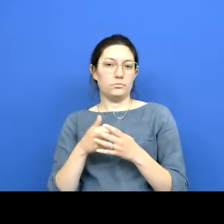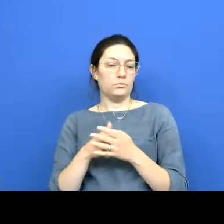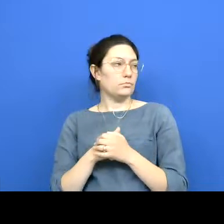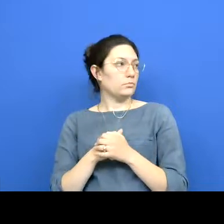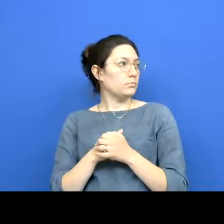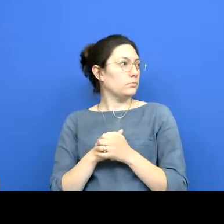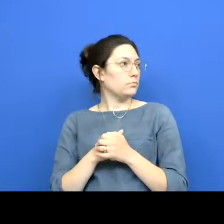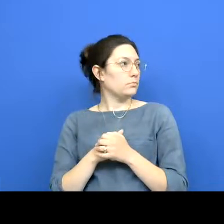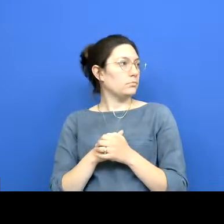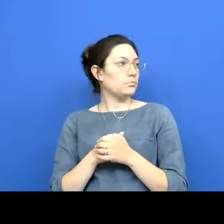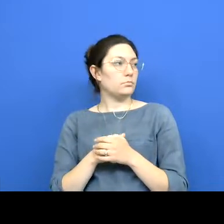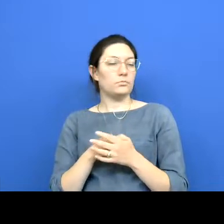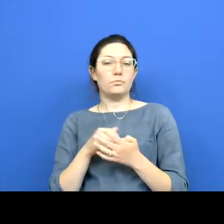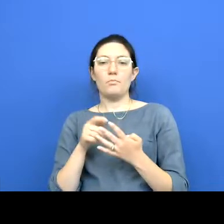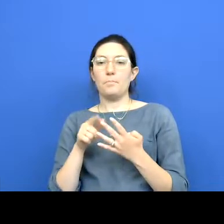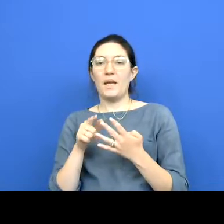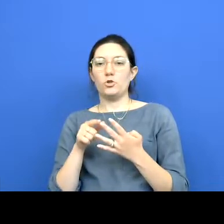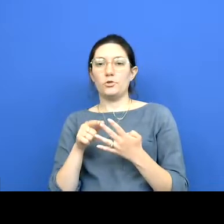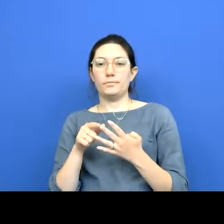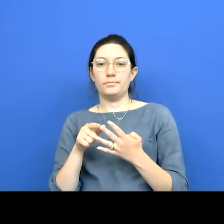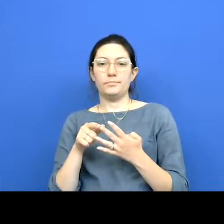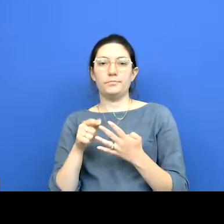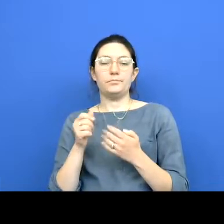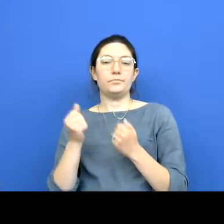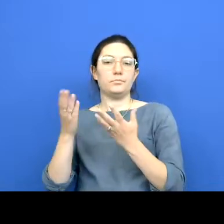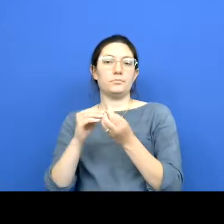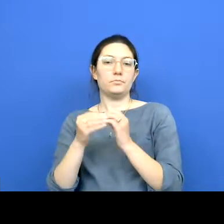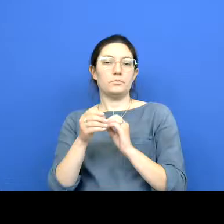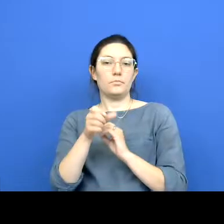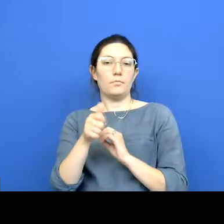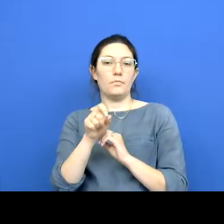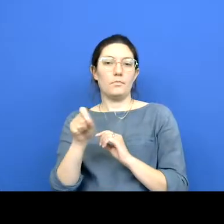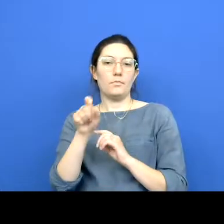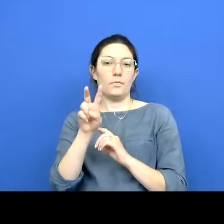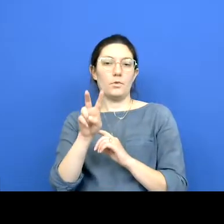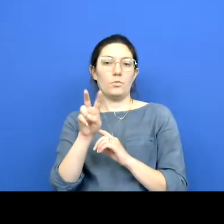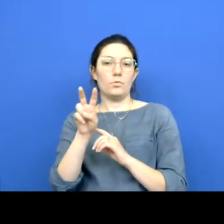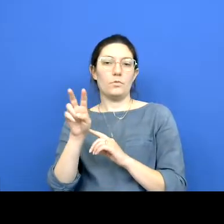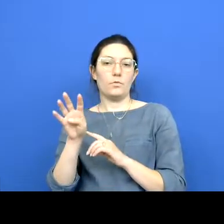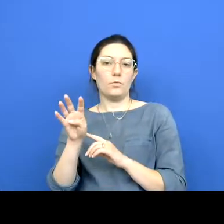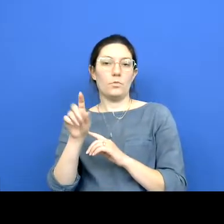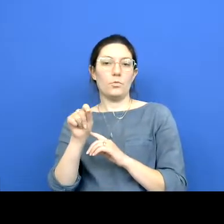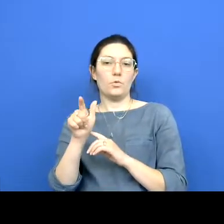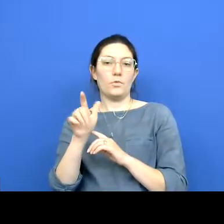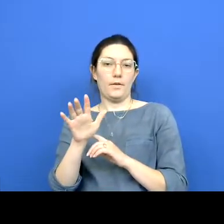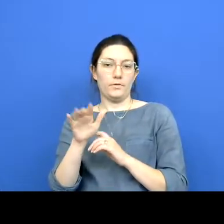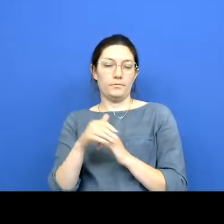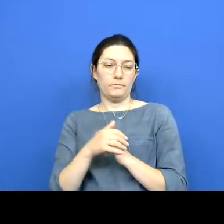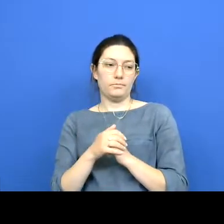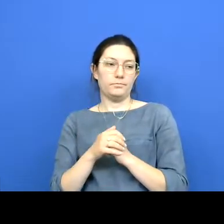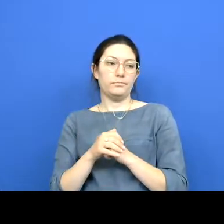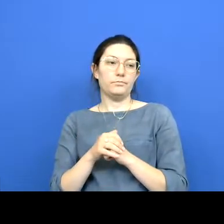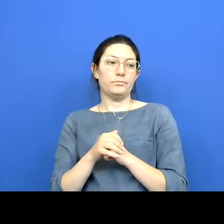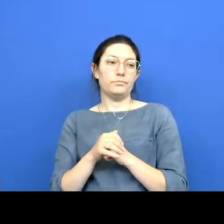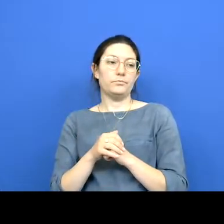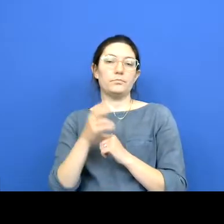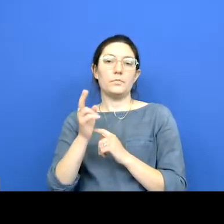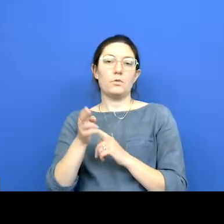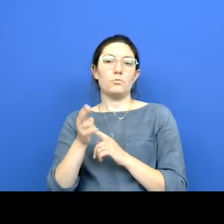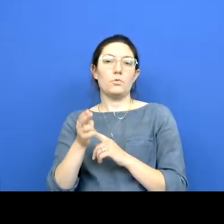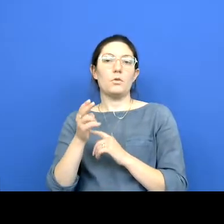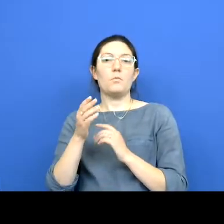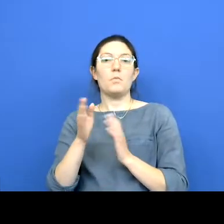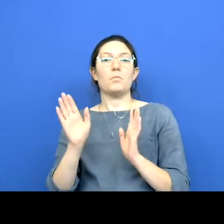Aye. Mr. Supervisor and fellow board members, I have resolution number 10-224, 2025. Whereas the Henrietta